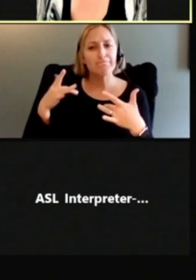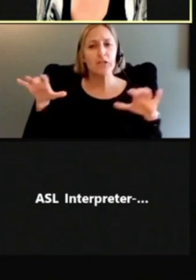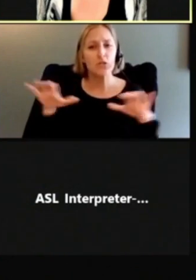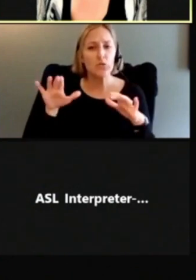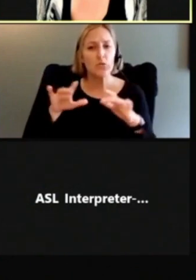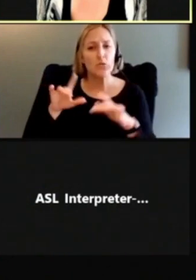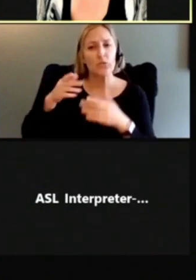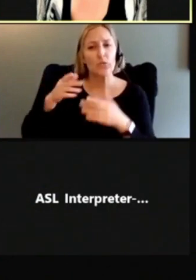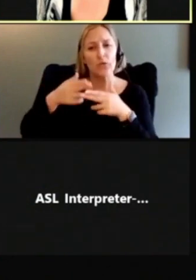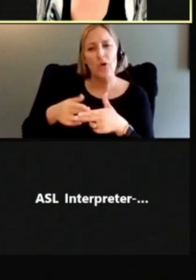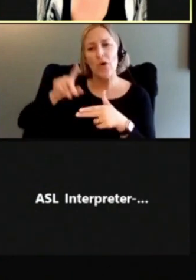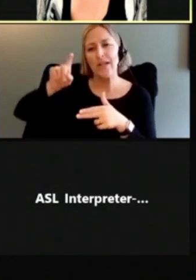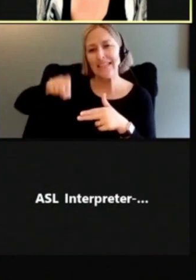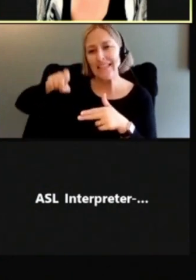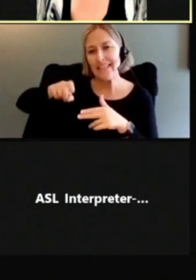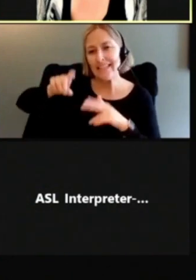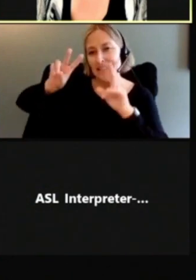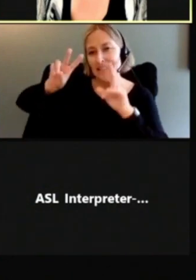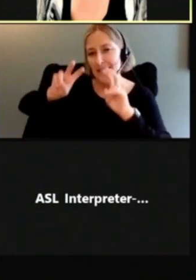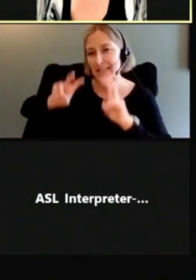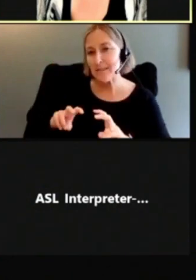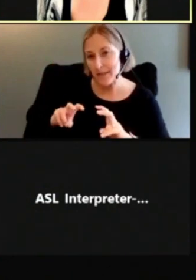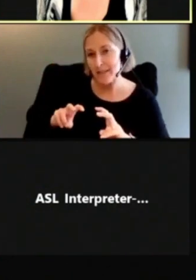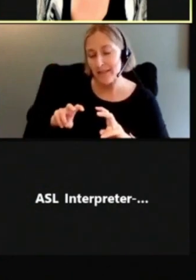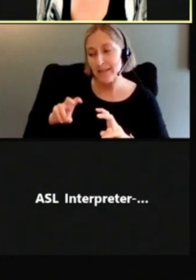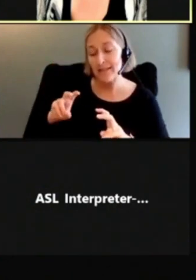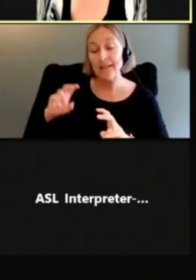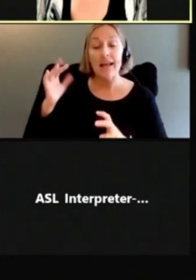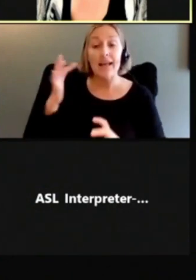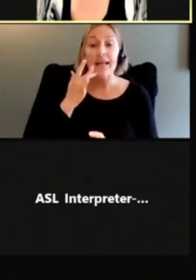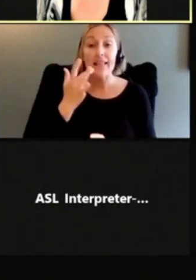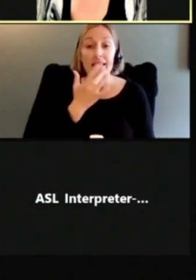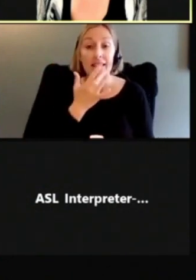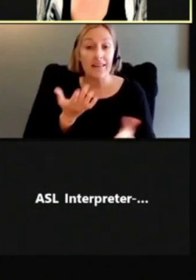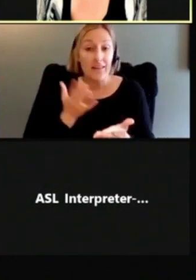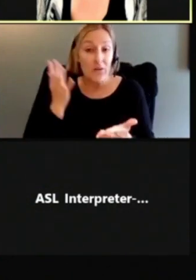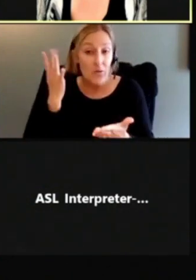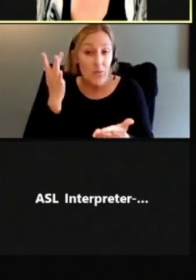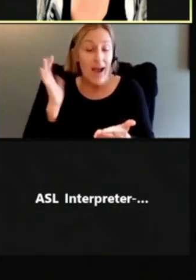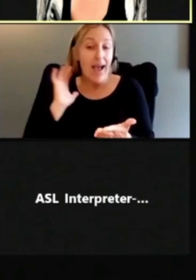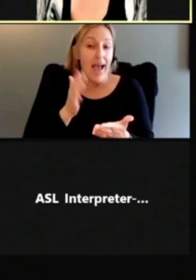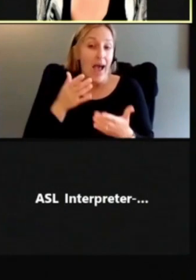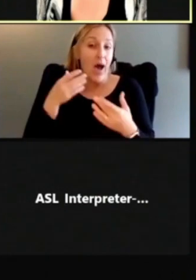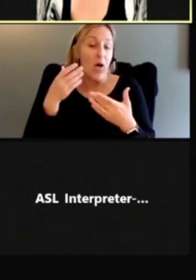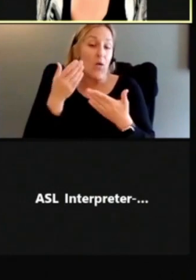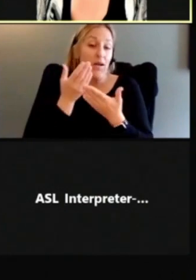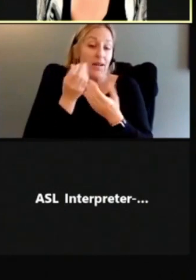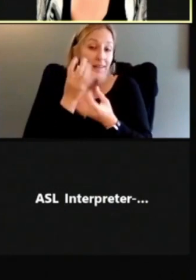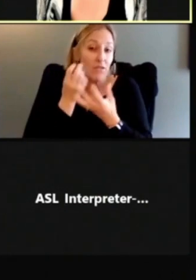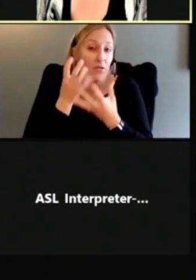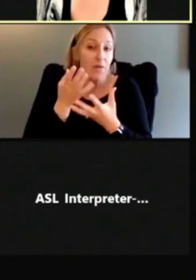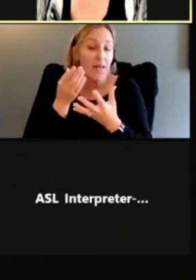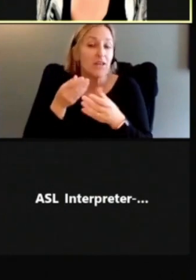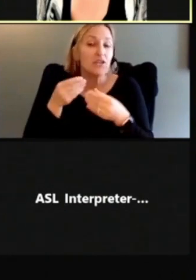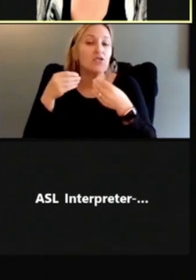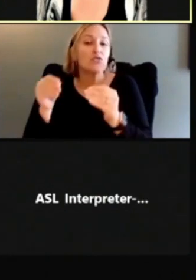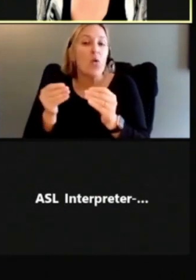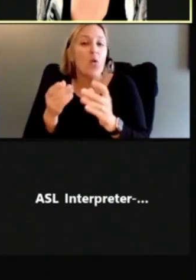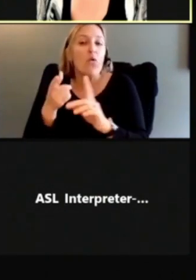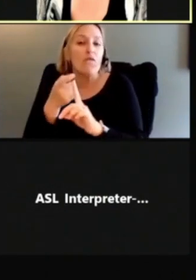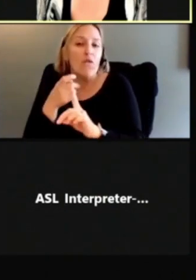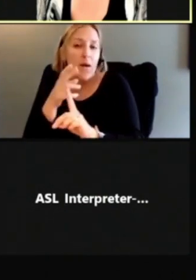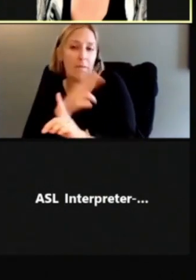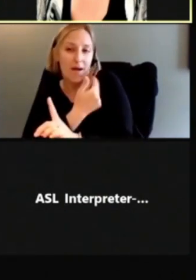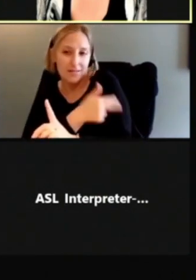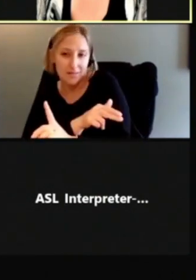and we're lucky that our materials are sold through hospitals. So I can talk